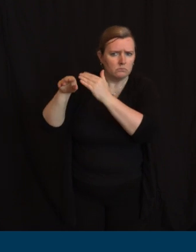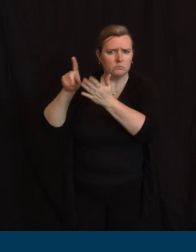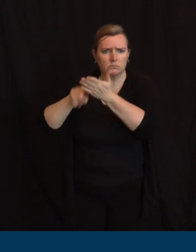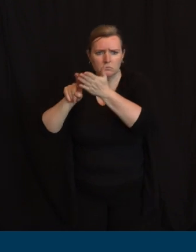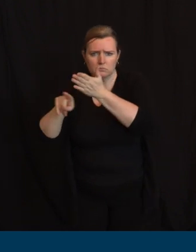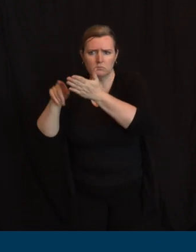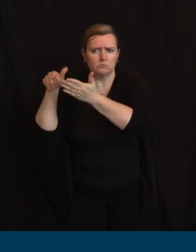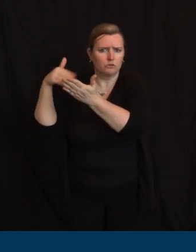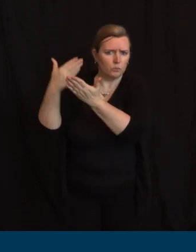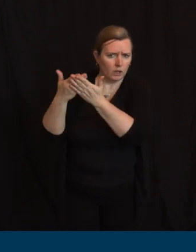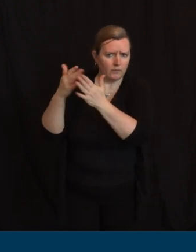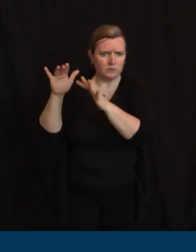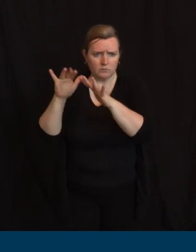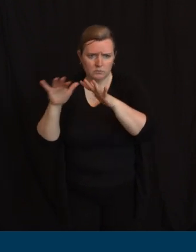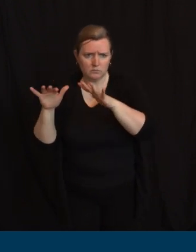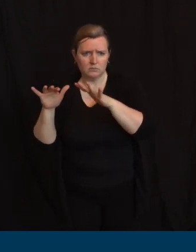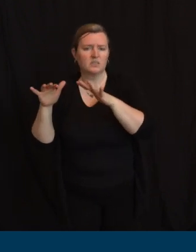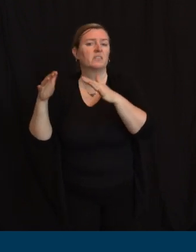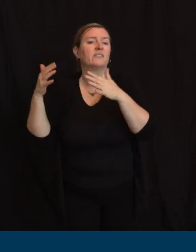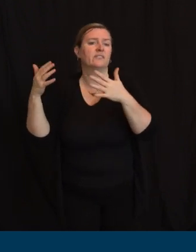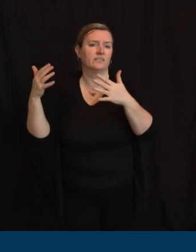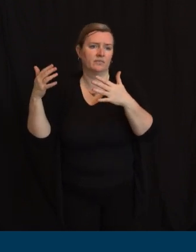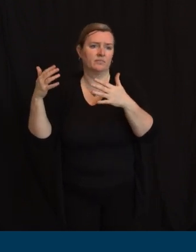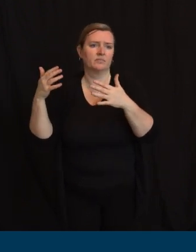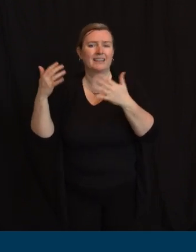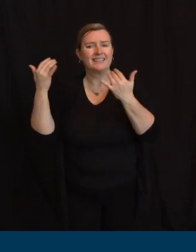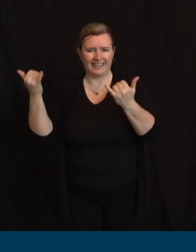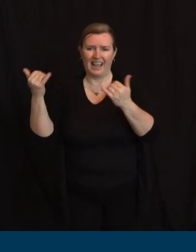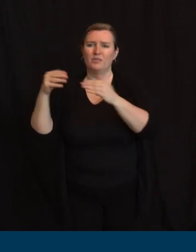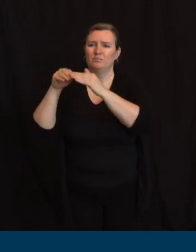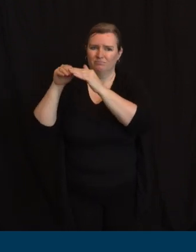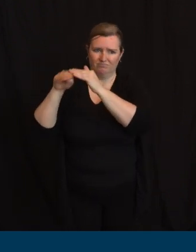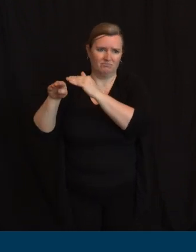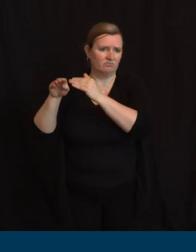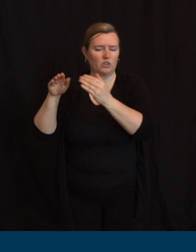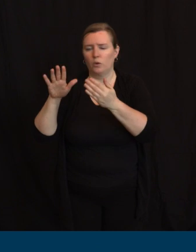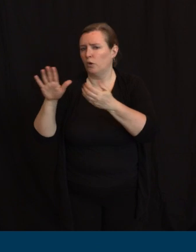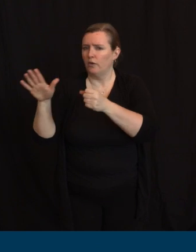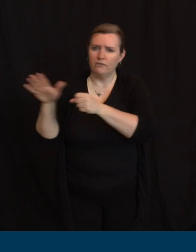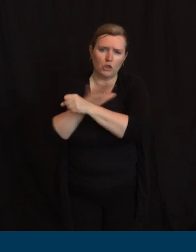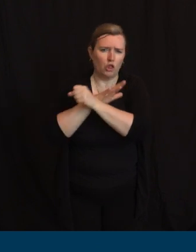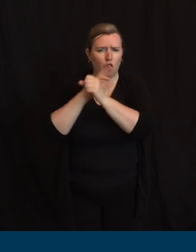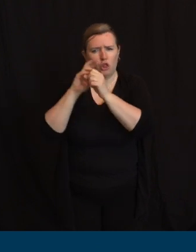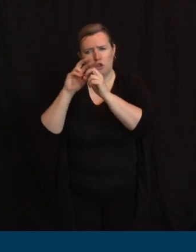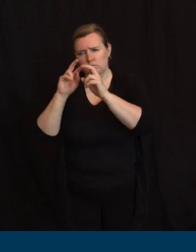a full survey of Andover in relation to